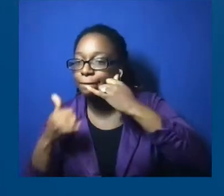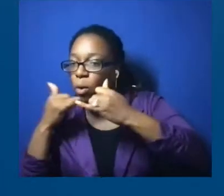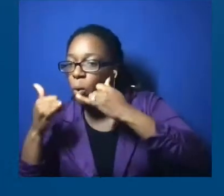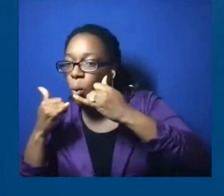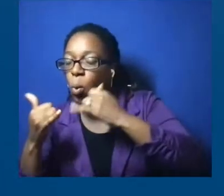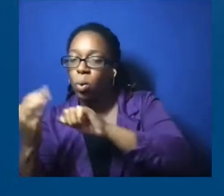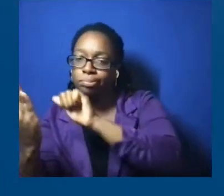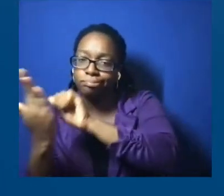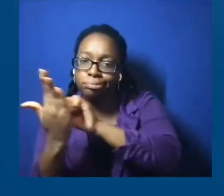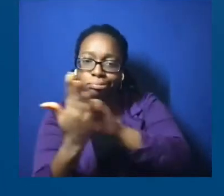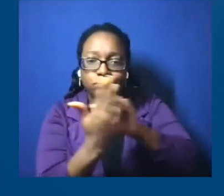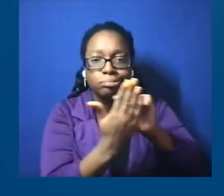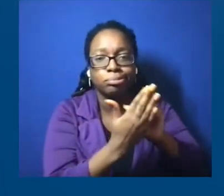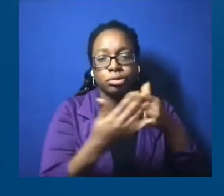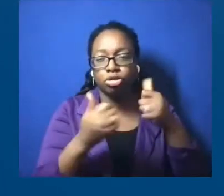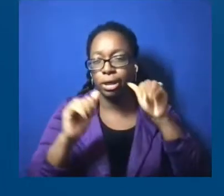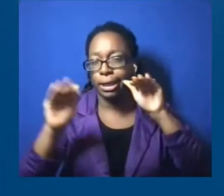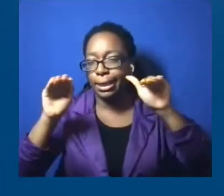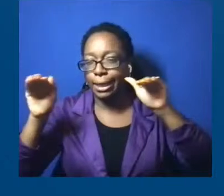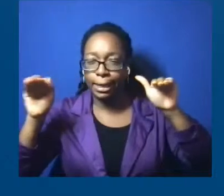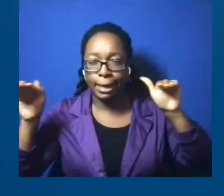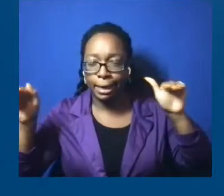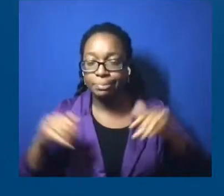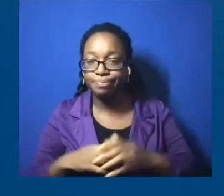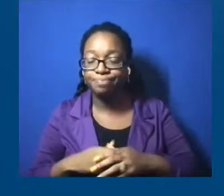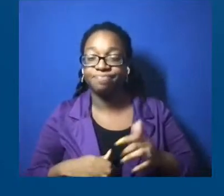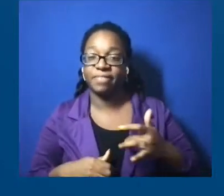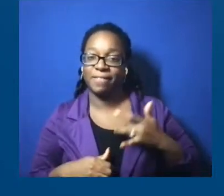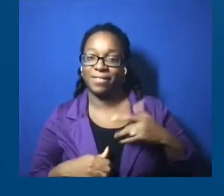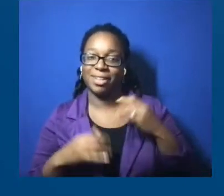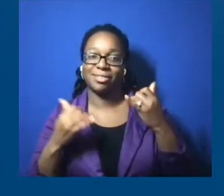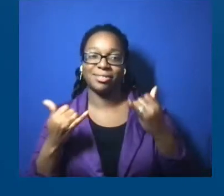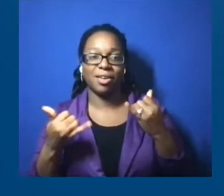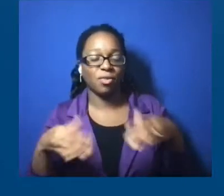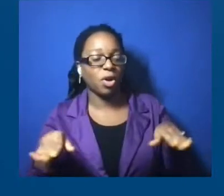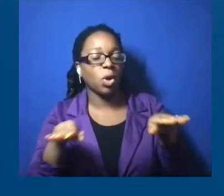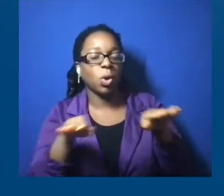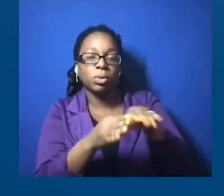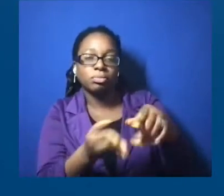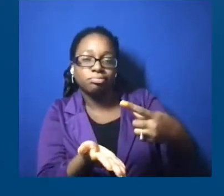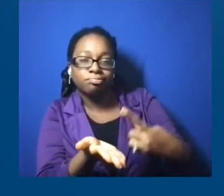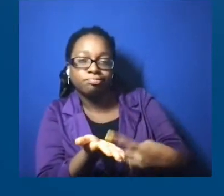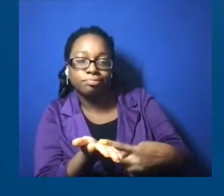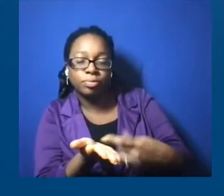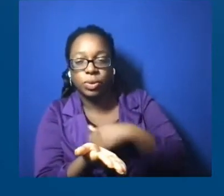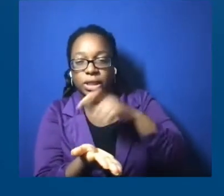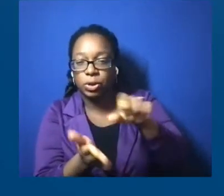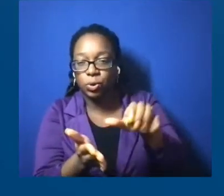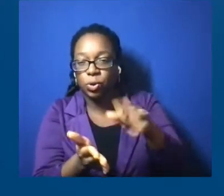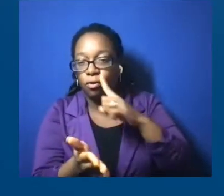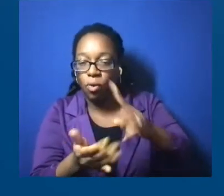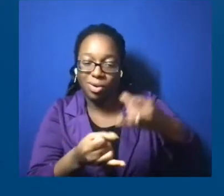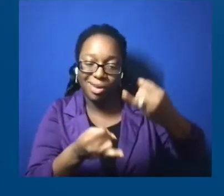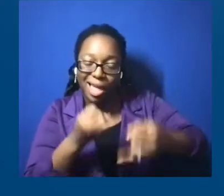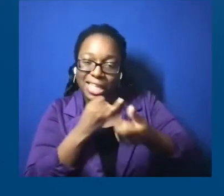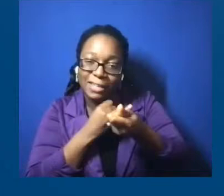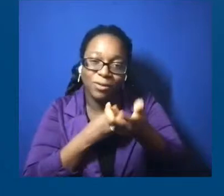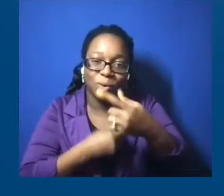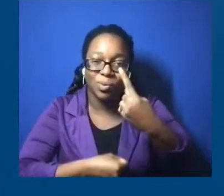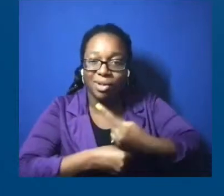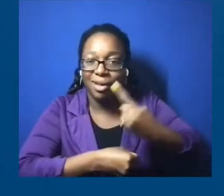doors. I'm here to deliver what I believe is a closing argument about what we need to do in the next 15 days to make a victory